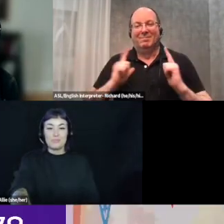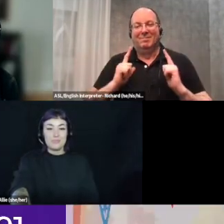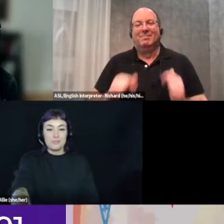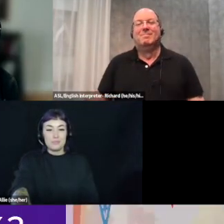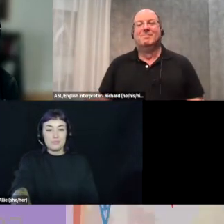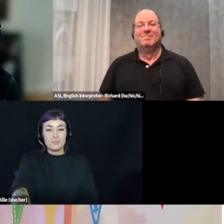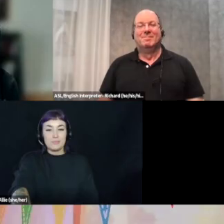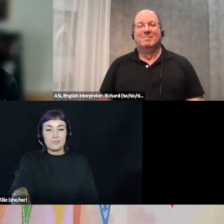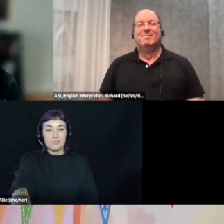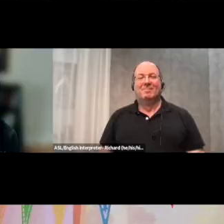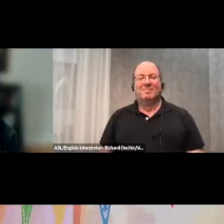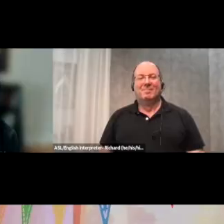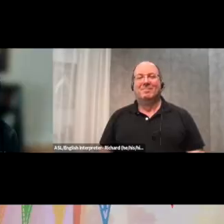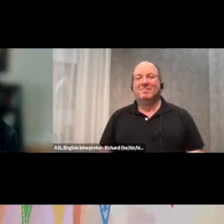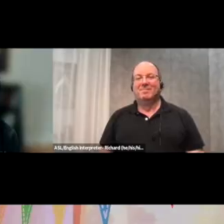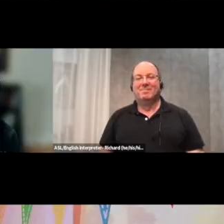All right.